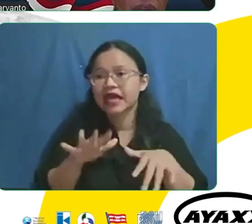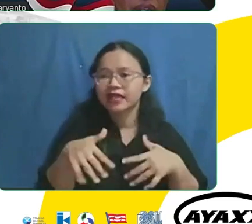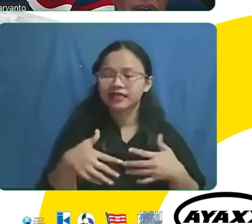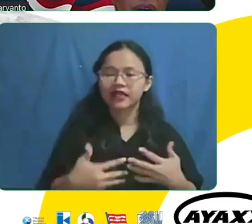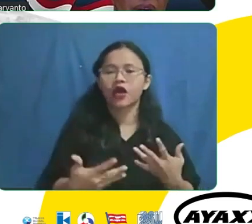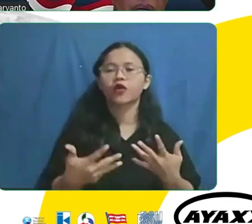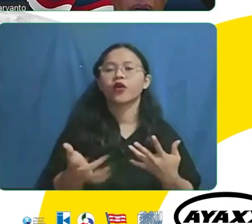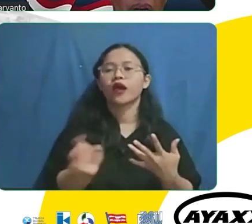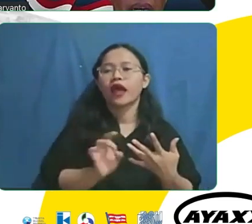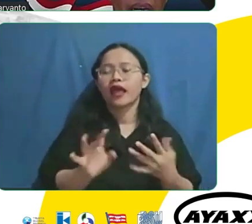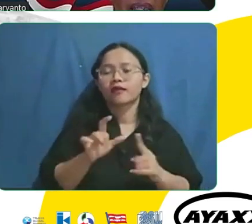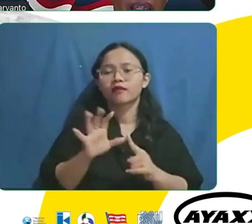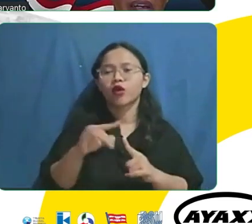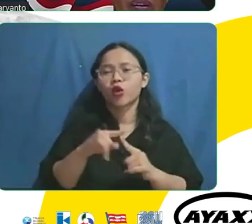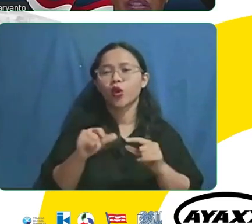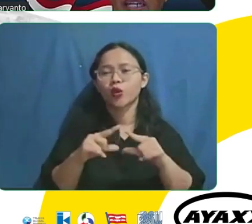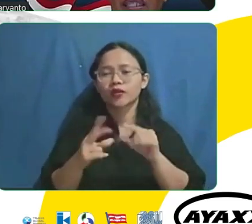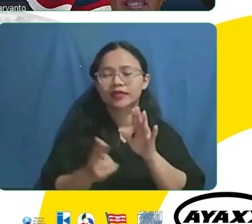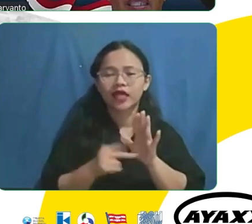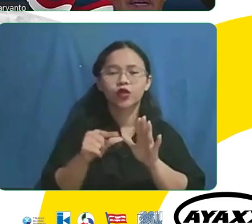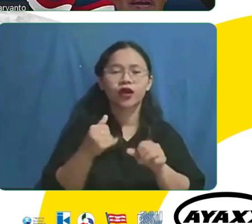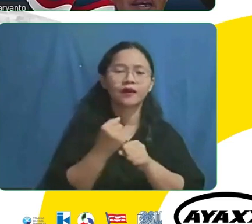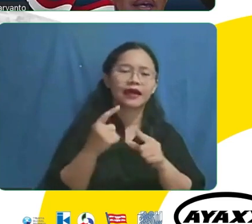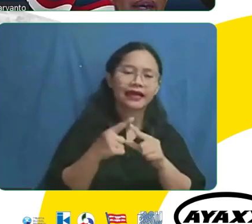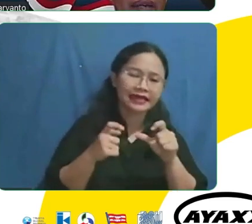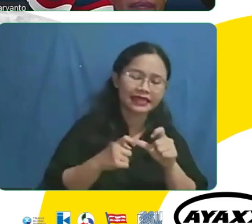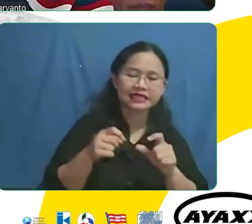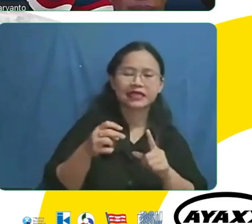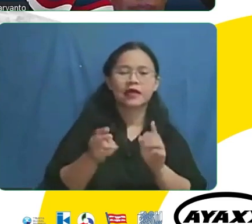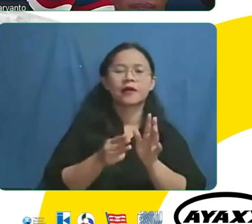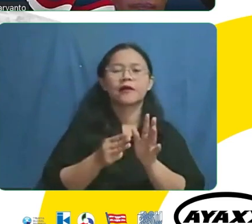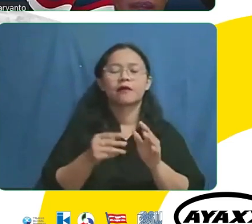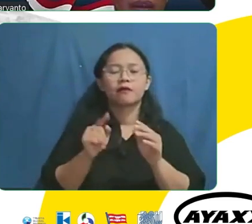VOC, ozone, and other greenhouse gases. And